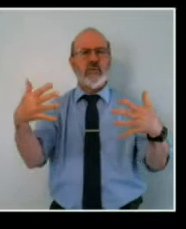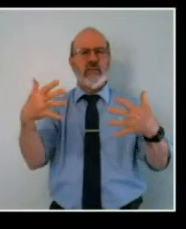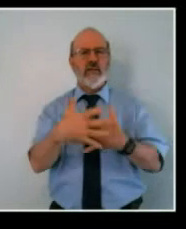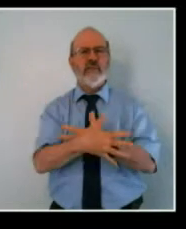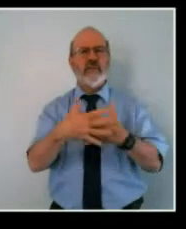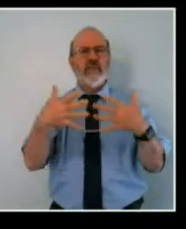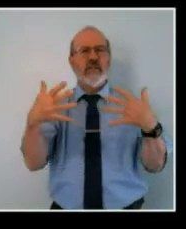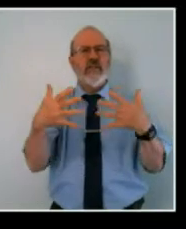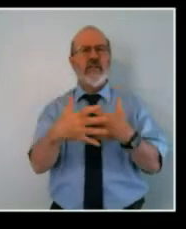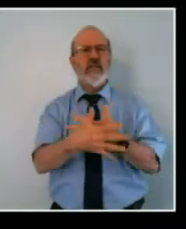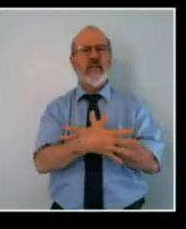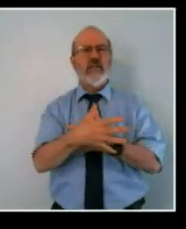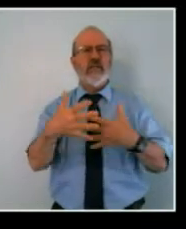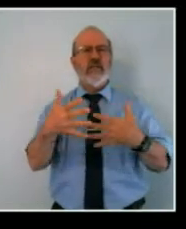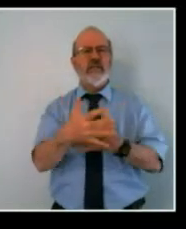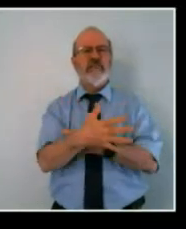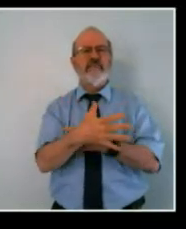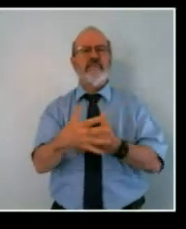fearlessly.